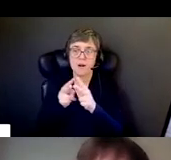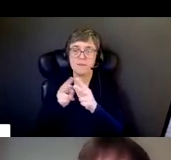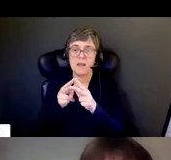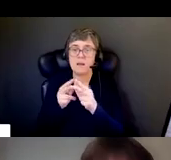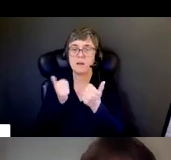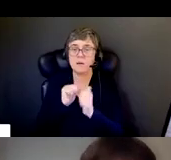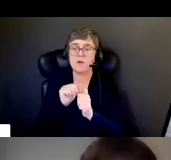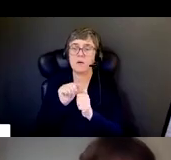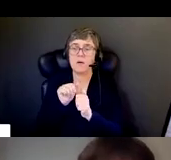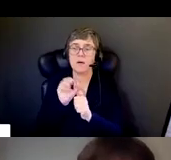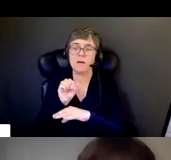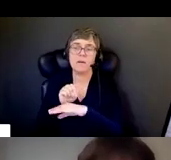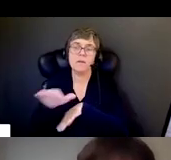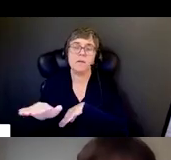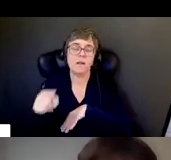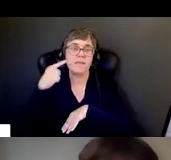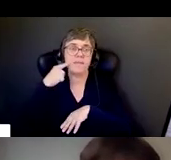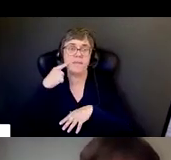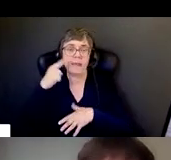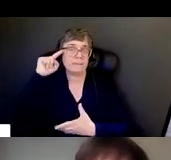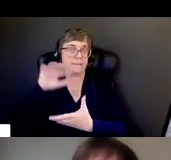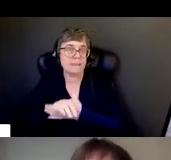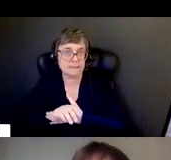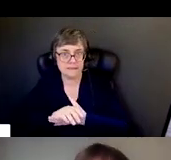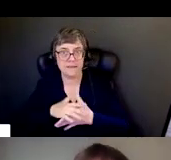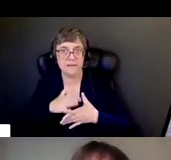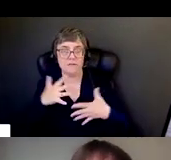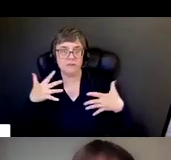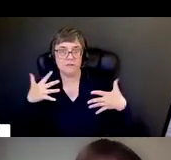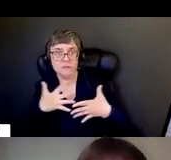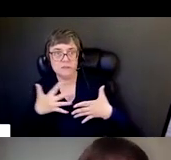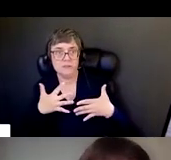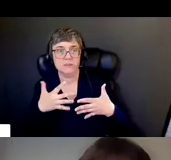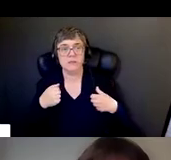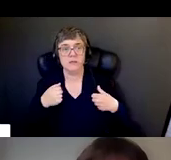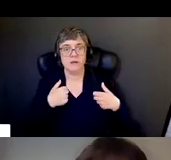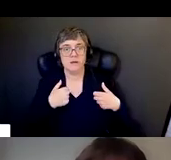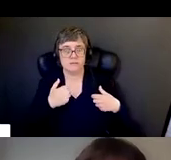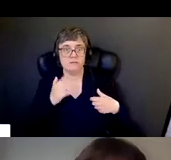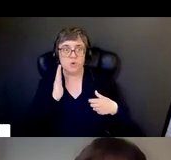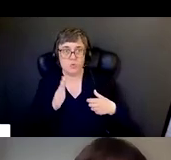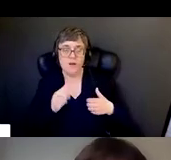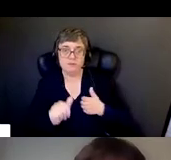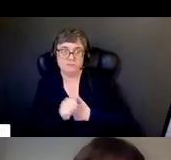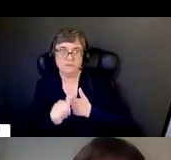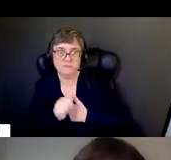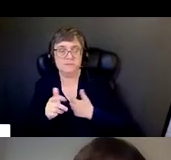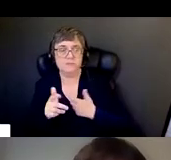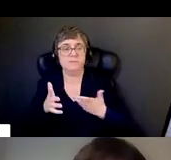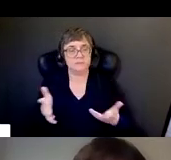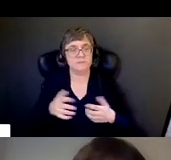being reckless about causing that effect. So it's confined at present to that intimate